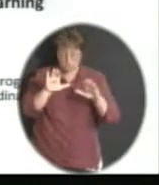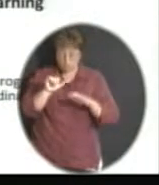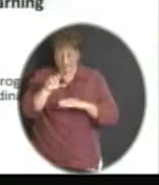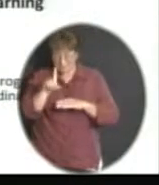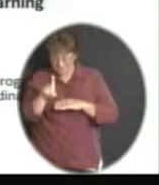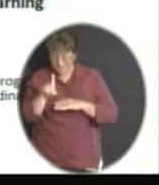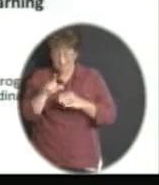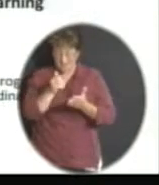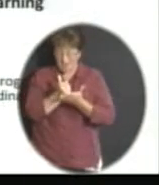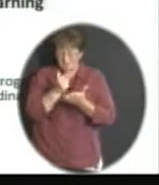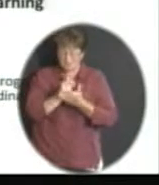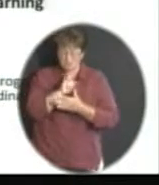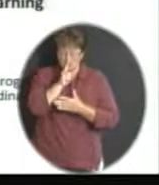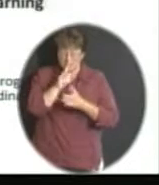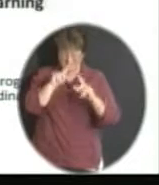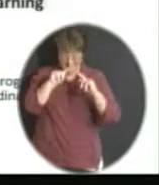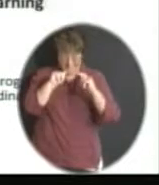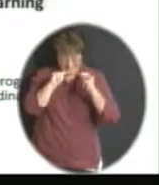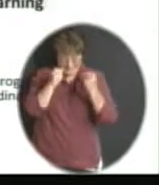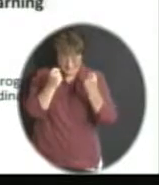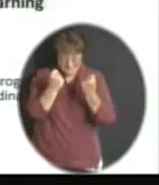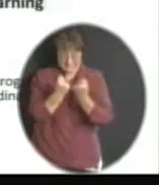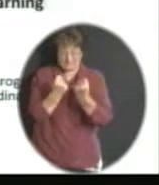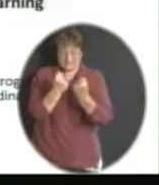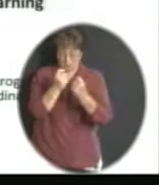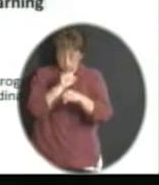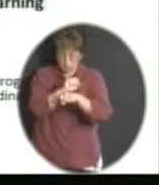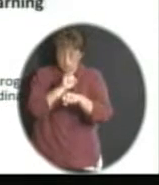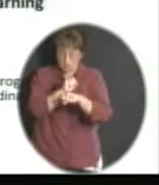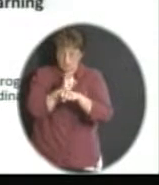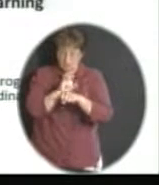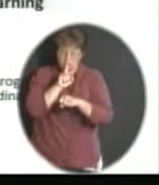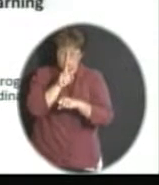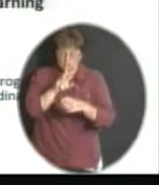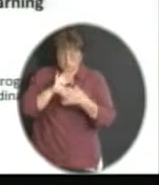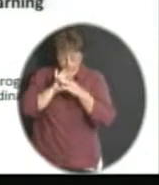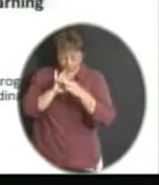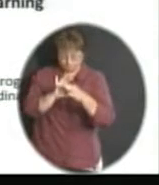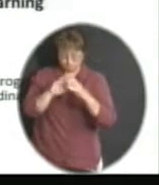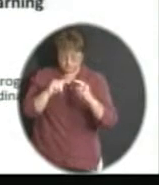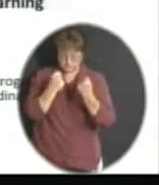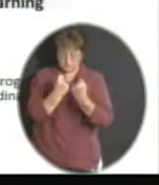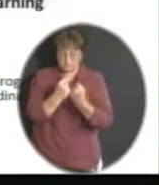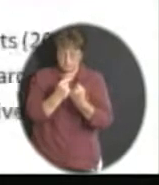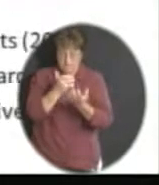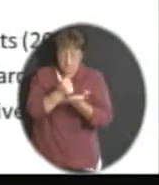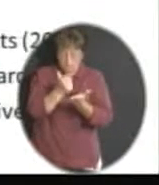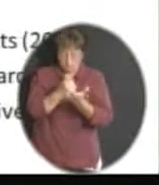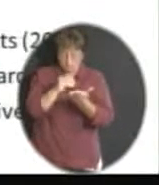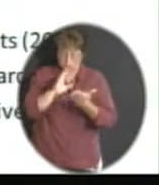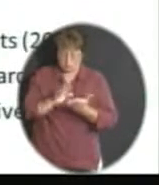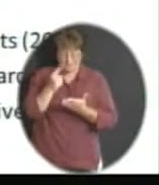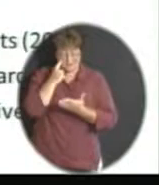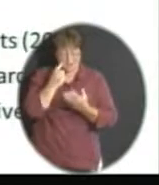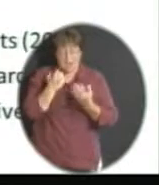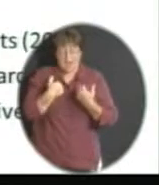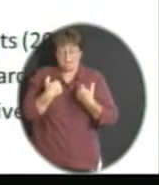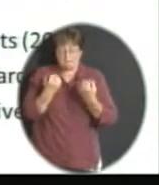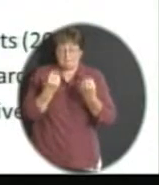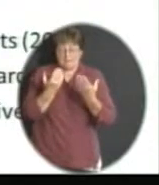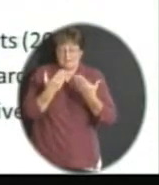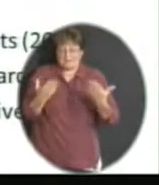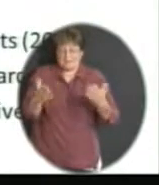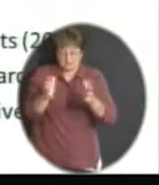is truly a team effort, a very cohesive team that makes a difference for our students. So I think we have lots of things to celebrate. So we do